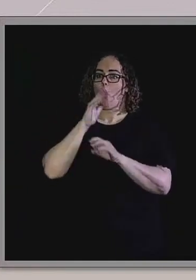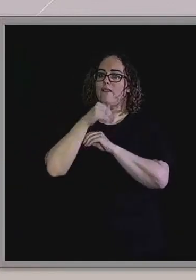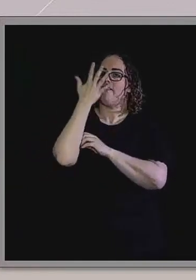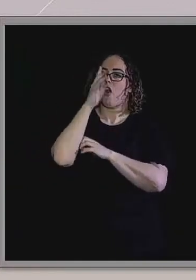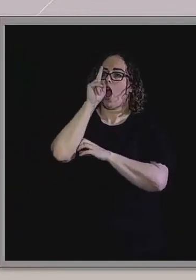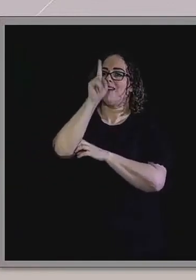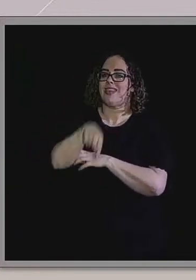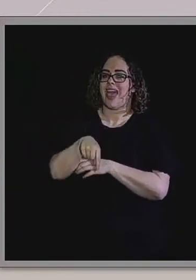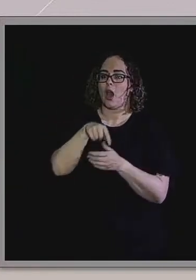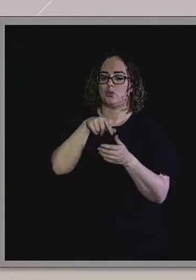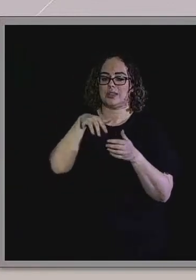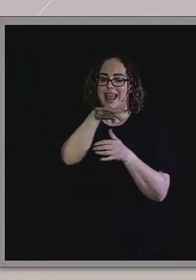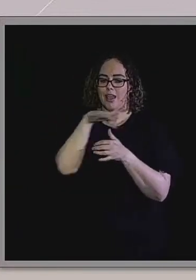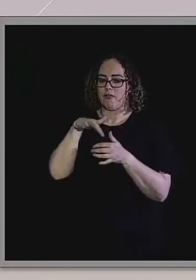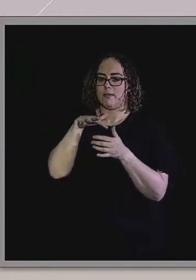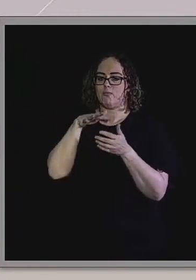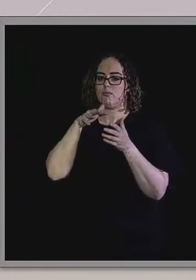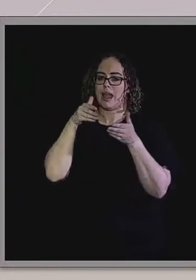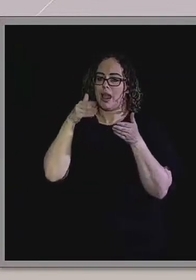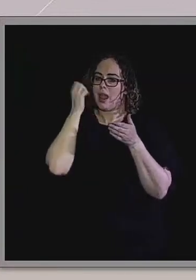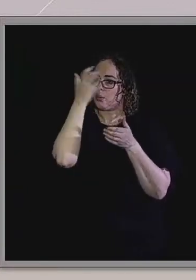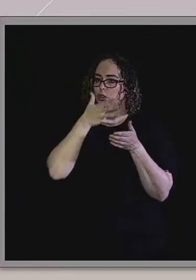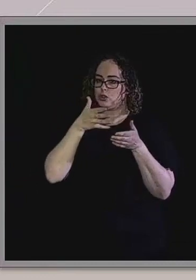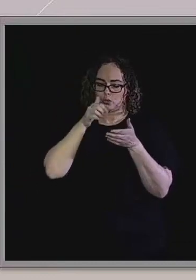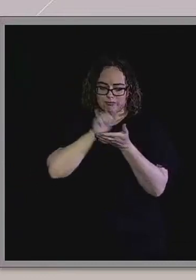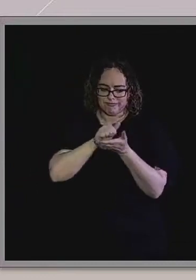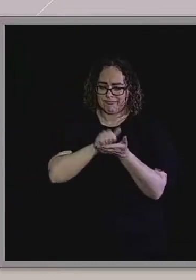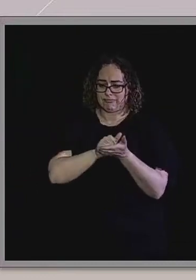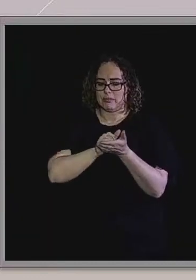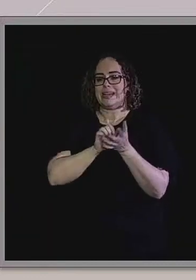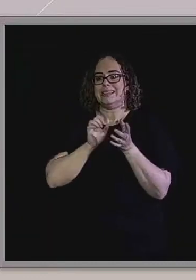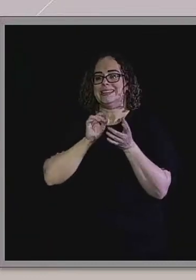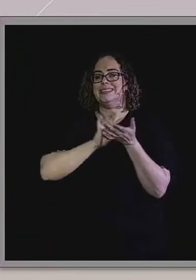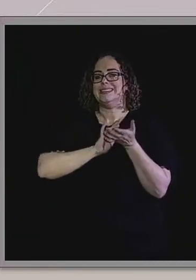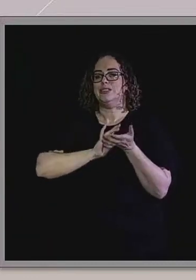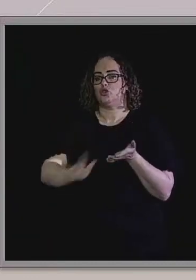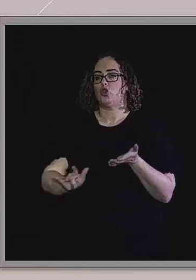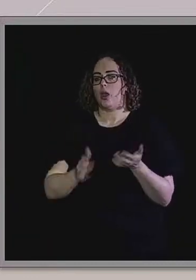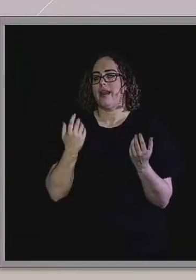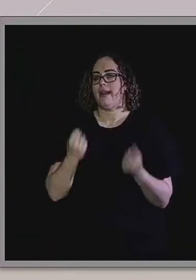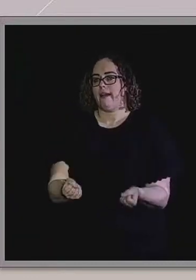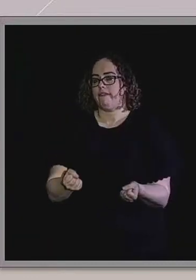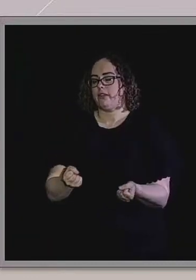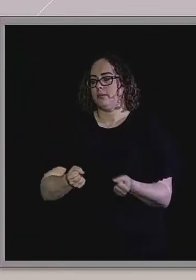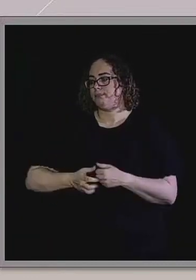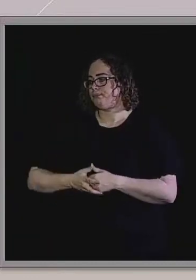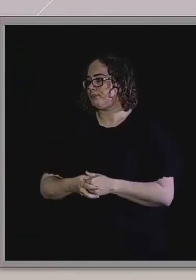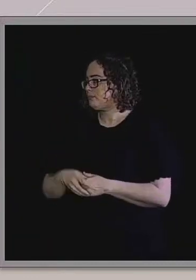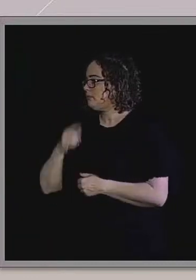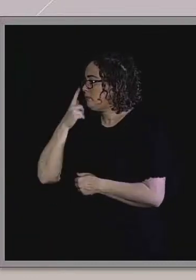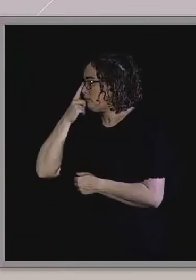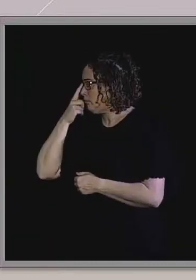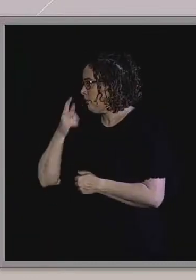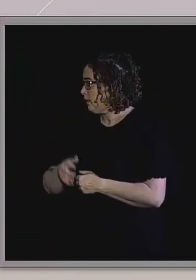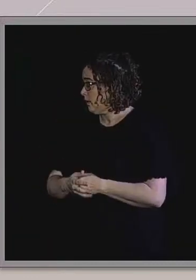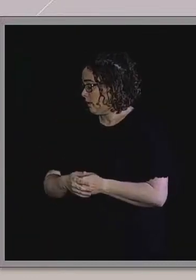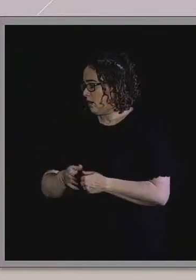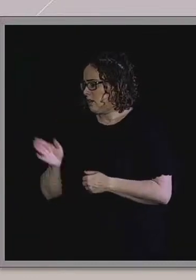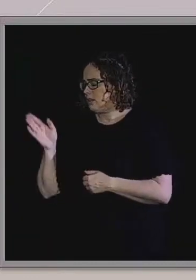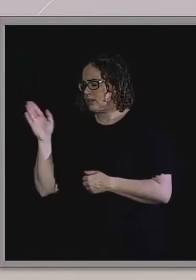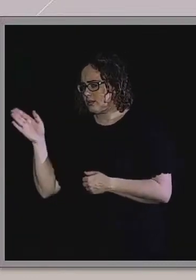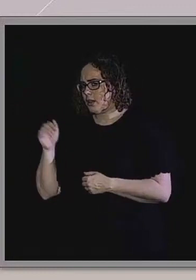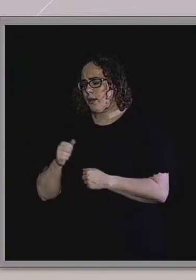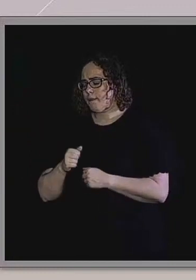And one thing I'd just add is that the federal government has a heritage protection law for Aboriginal and Torres Strait Islander people, and Michael actually went to